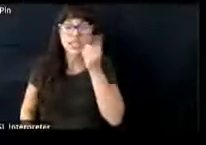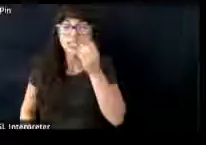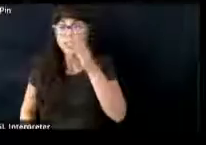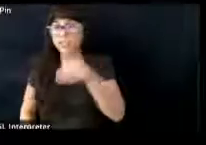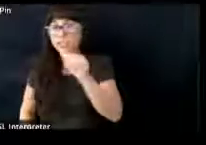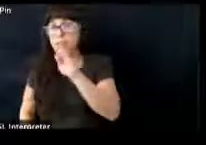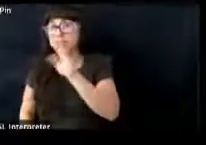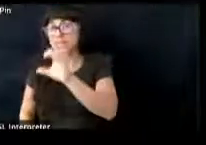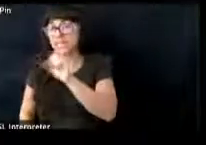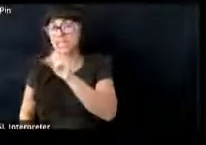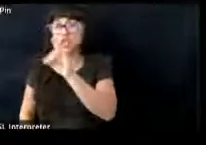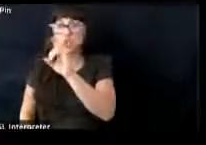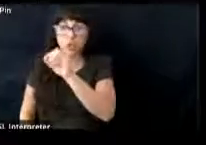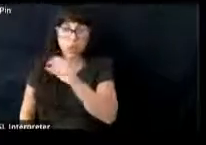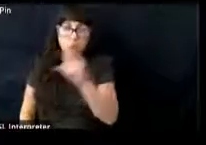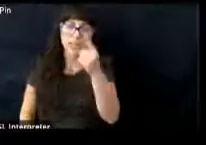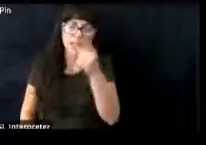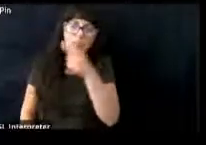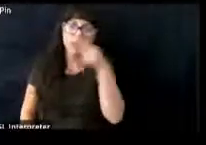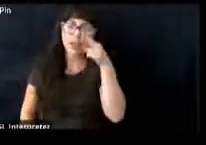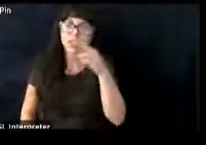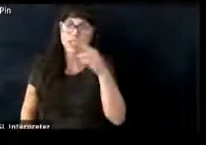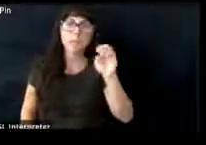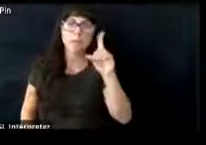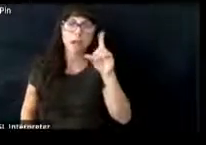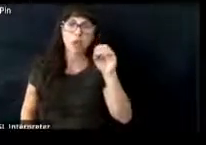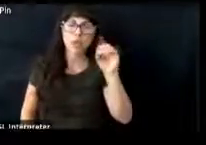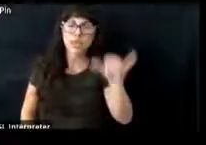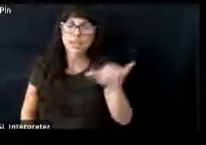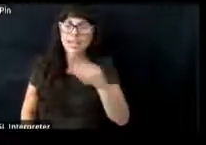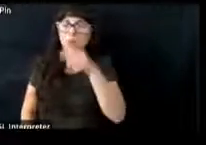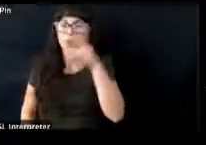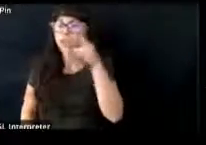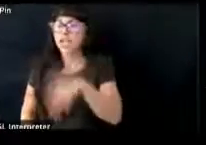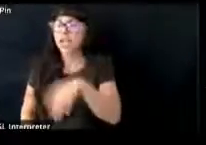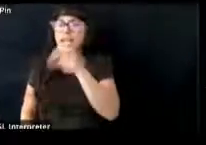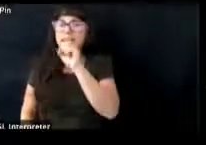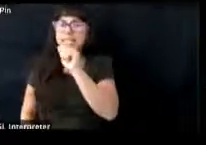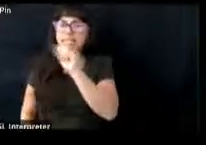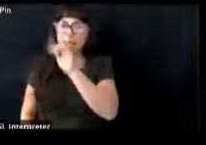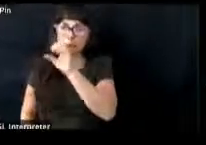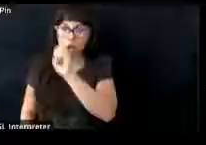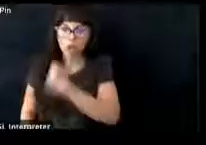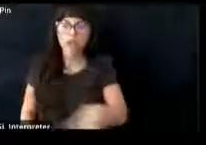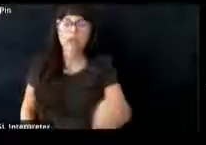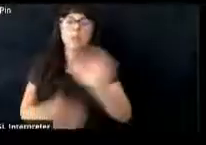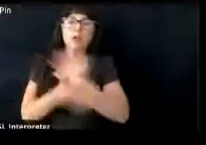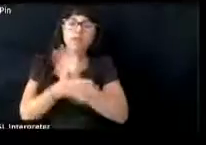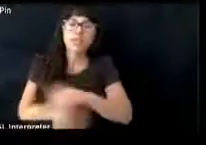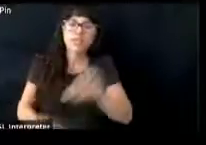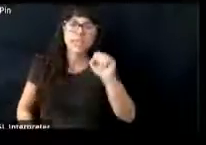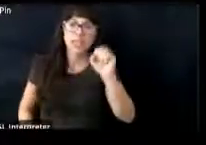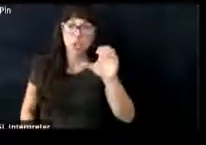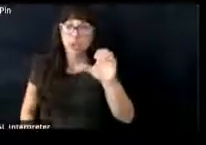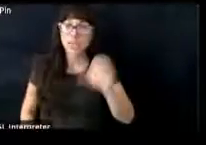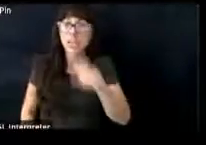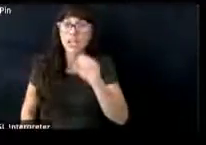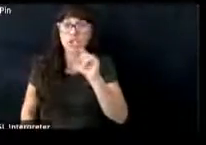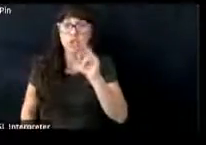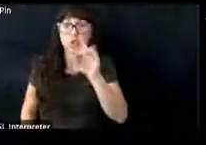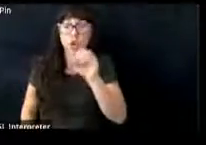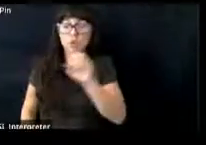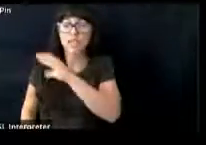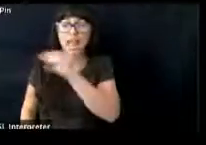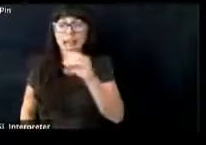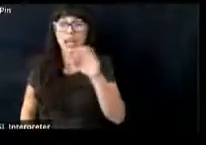Disney/ABC Studios at the Ranch, Melody Ranch, Sable Movie Ranch, Santa Clarita Studios, and Motion Picture